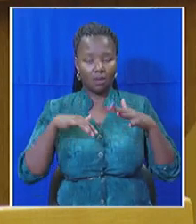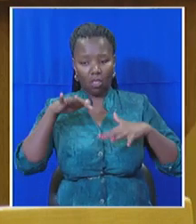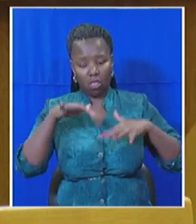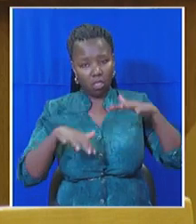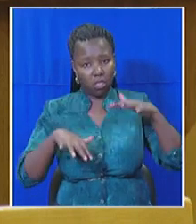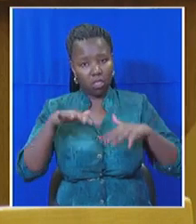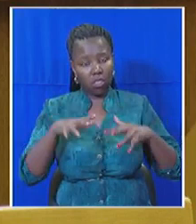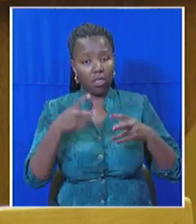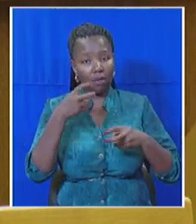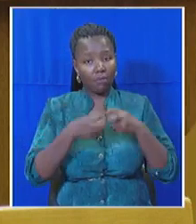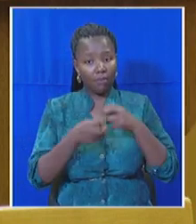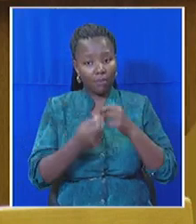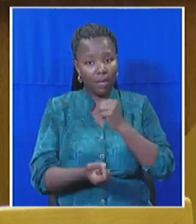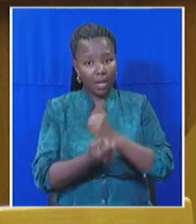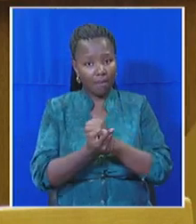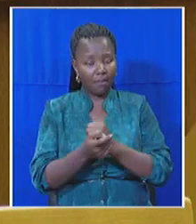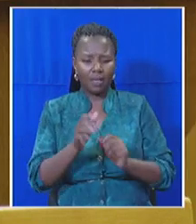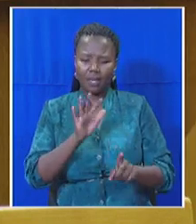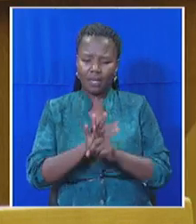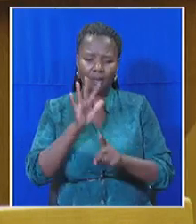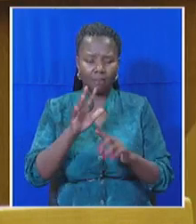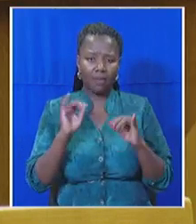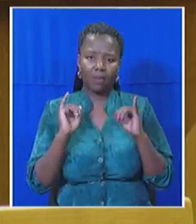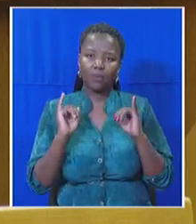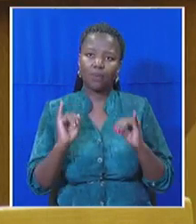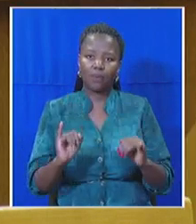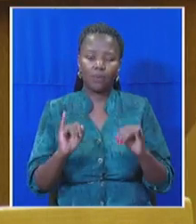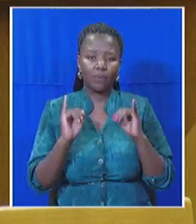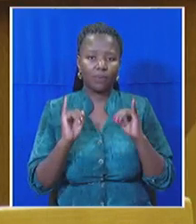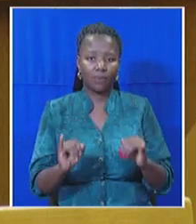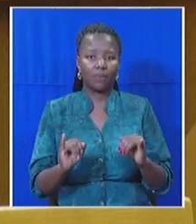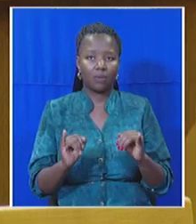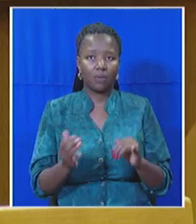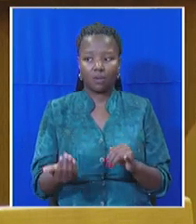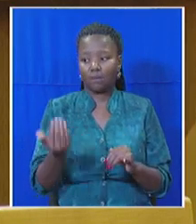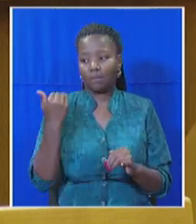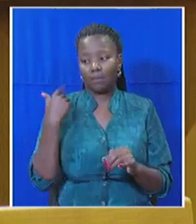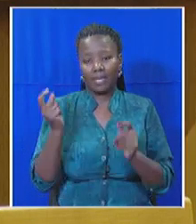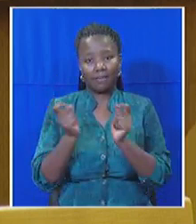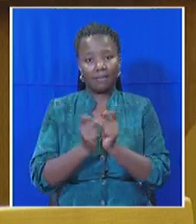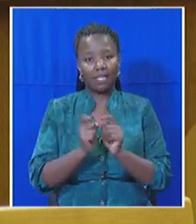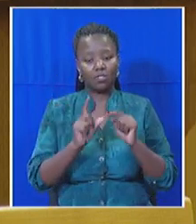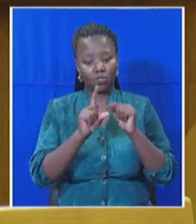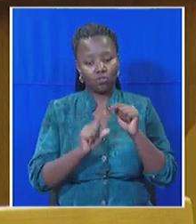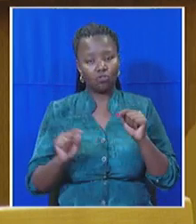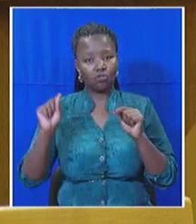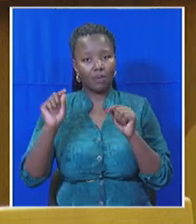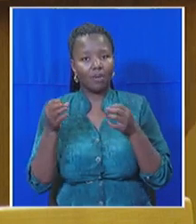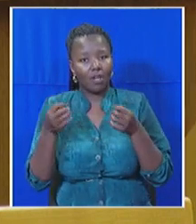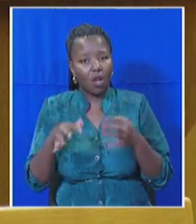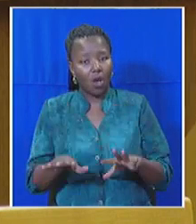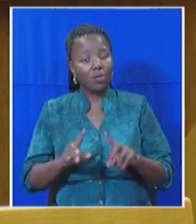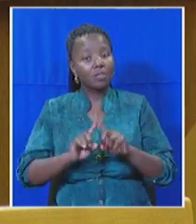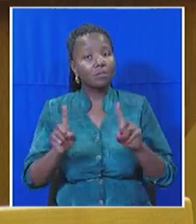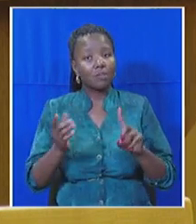had an impact on the team, as evidenced in its historic loss to Japan. But a study conducted